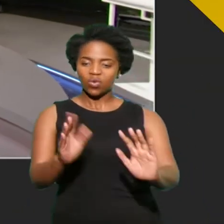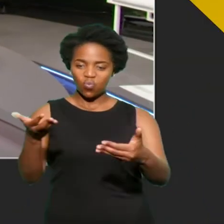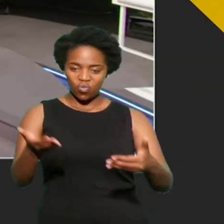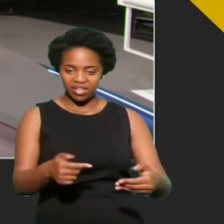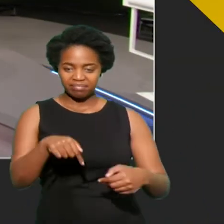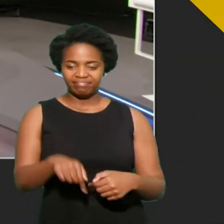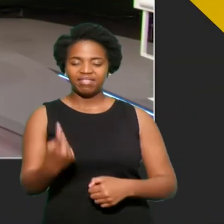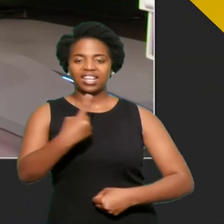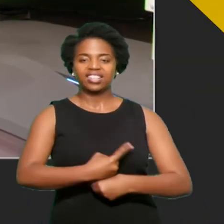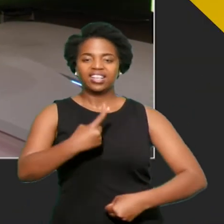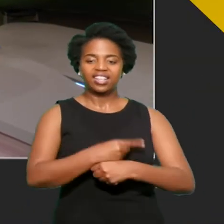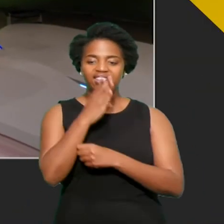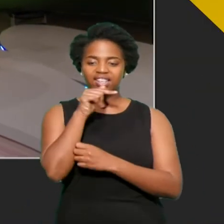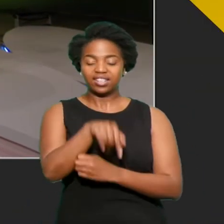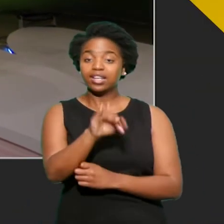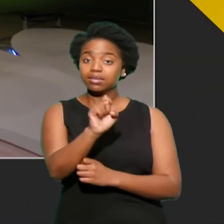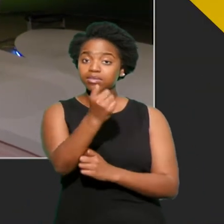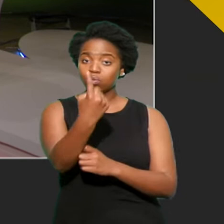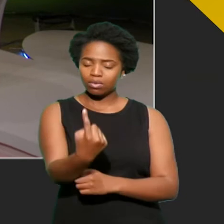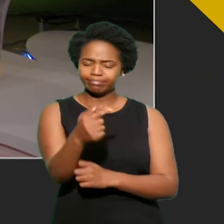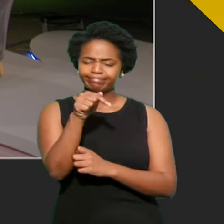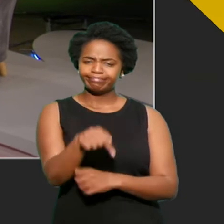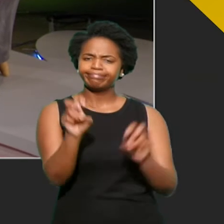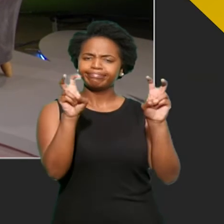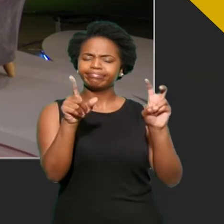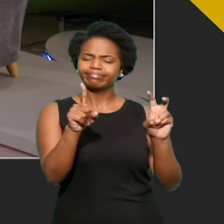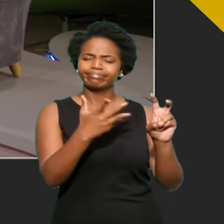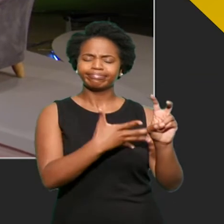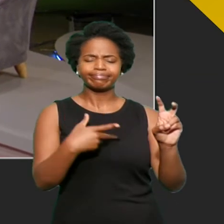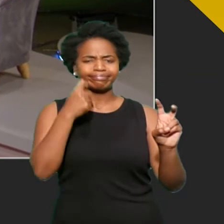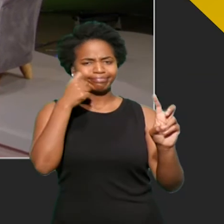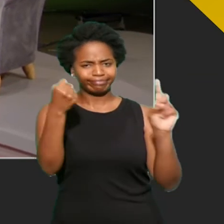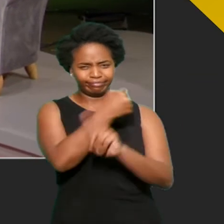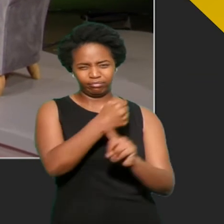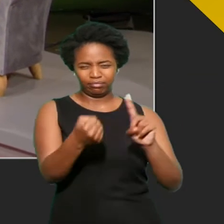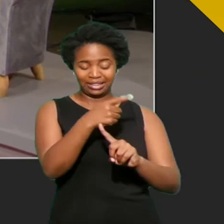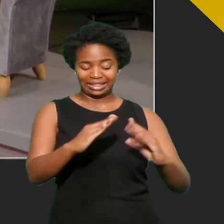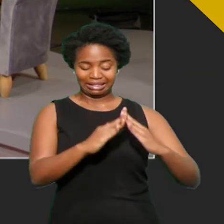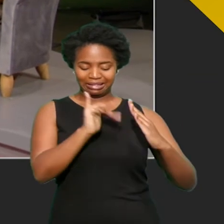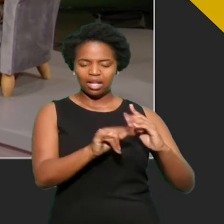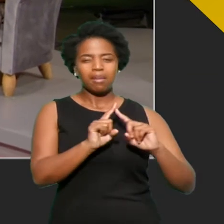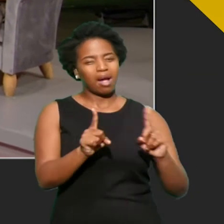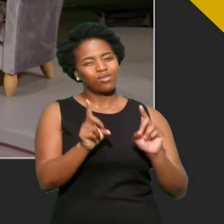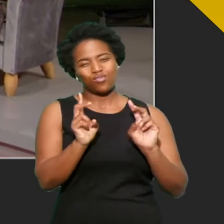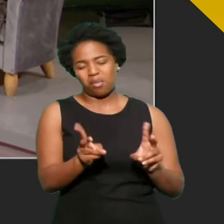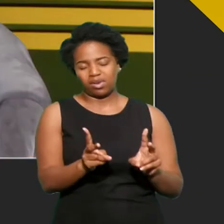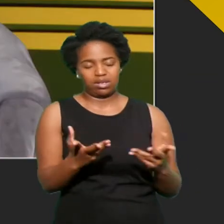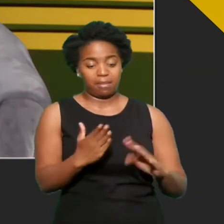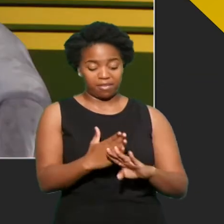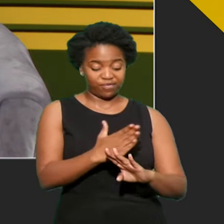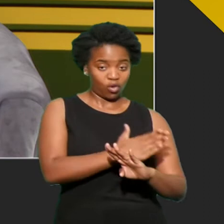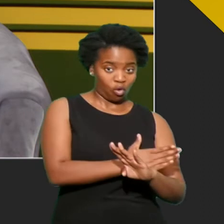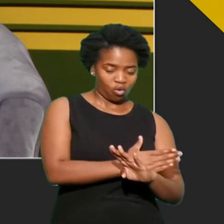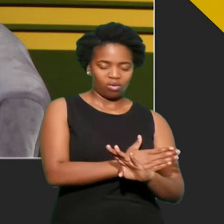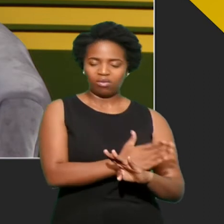Right here on Daily Thetha on SABC 1. So, gender-based violence during Yona lockdown, but in general, gender-based violence, it being a